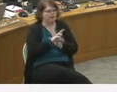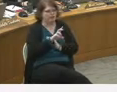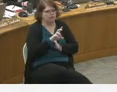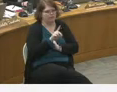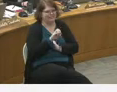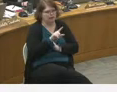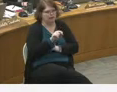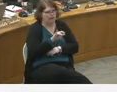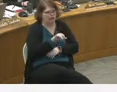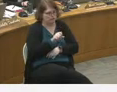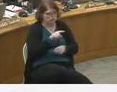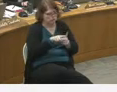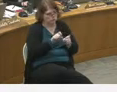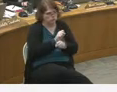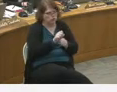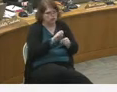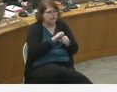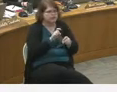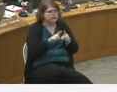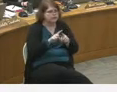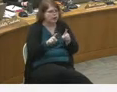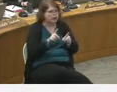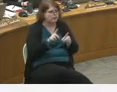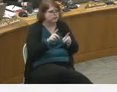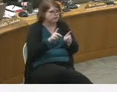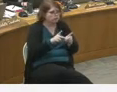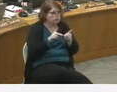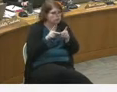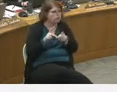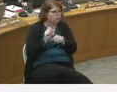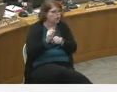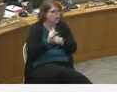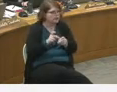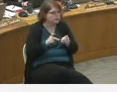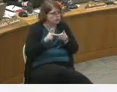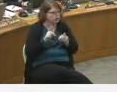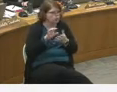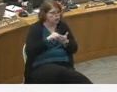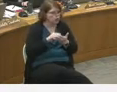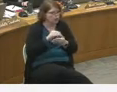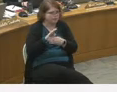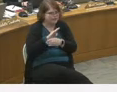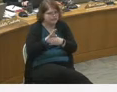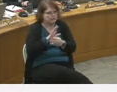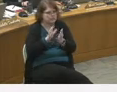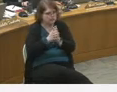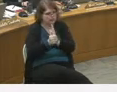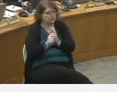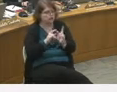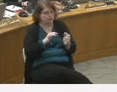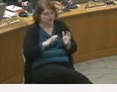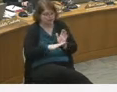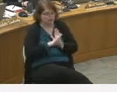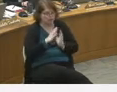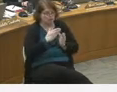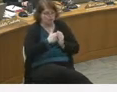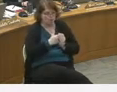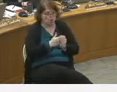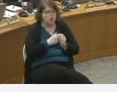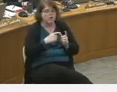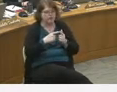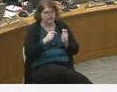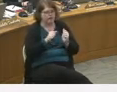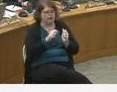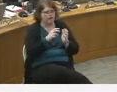community-based businesses in rotations learning specific skill sets on a business site that they build a portfolio and then they can move